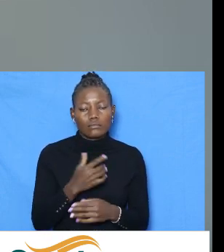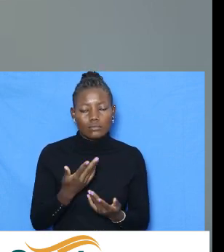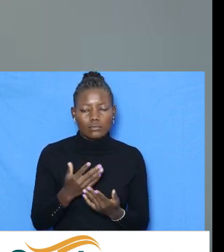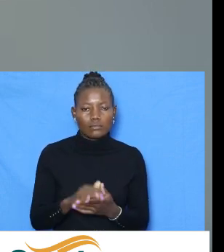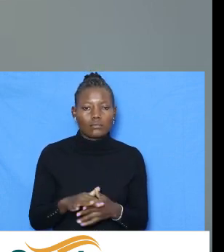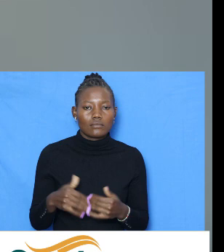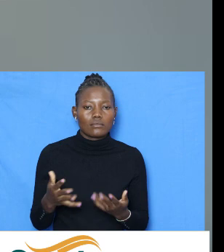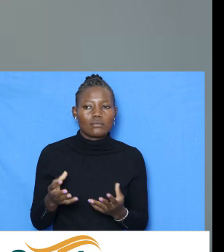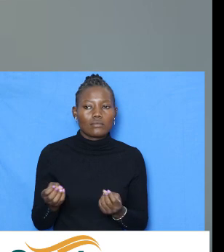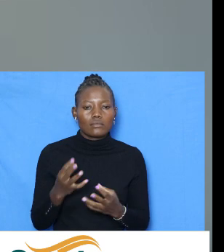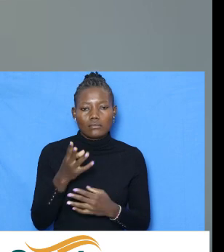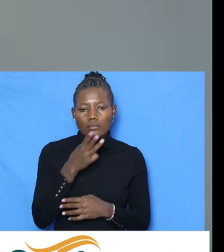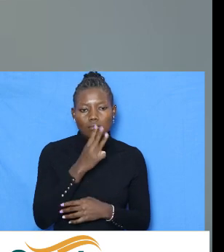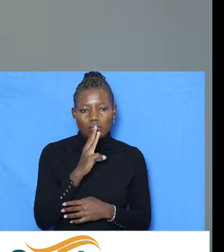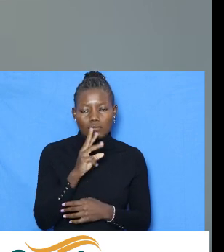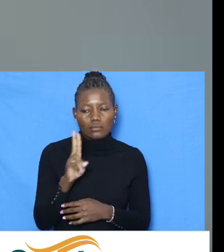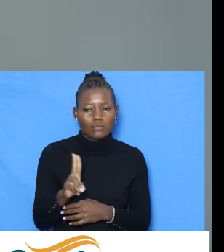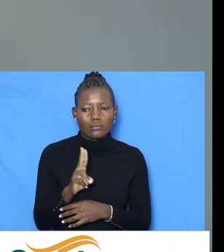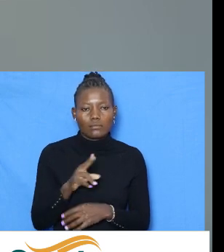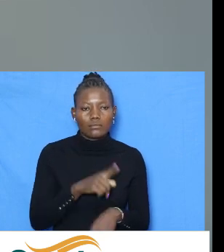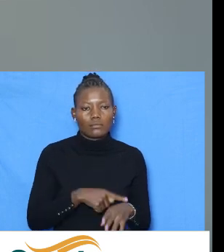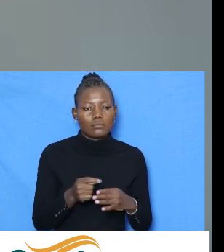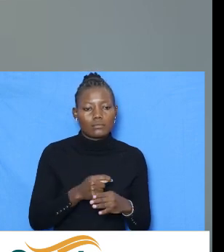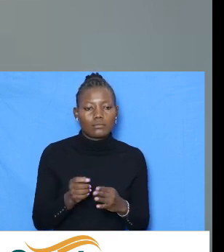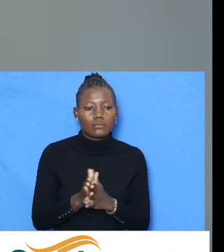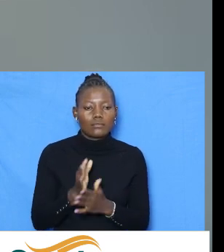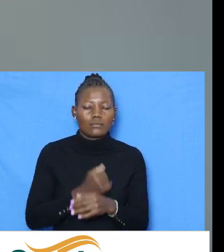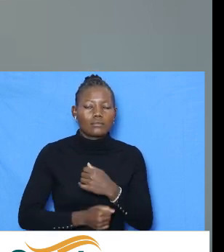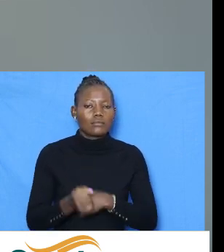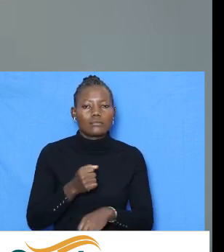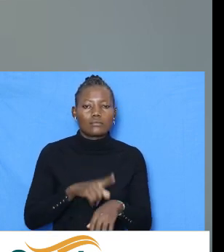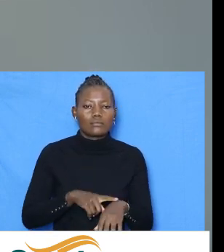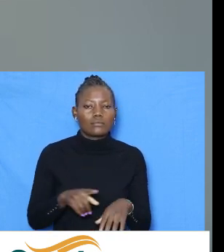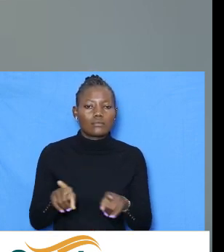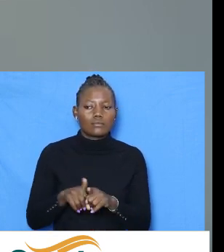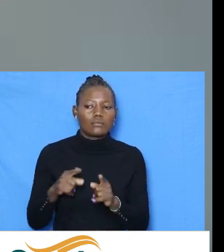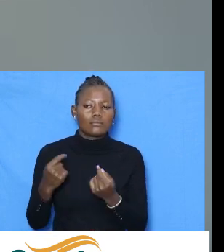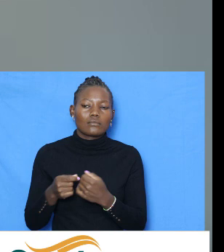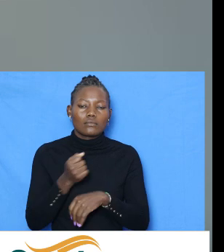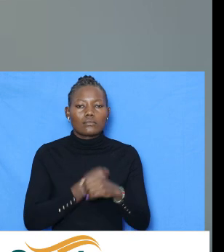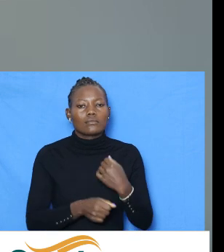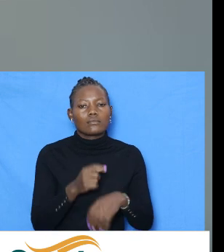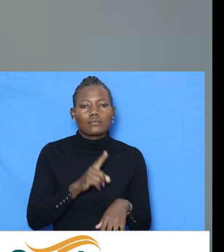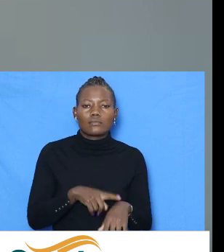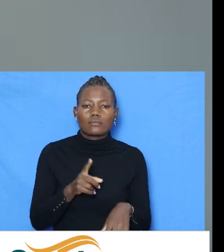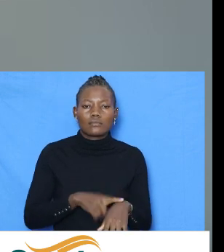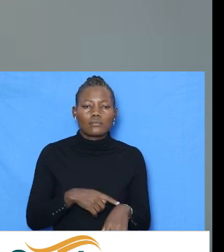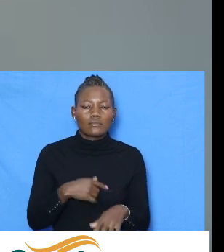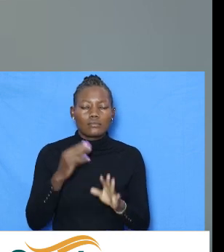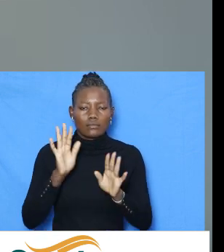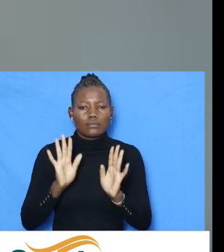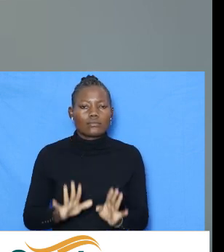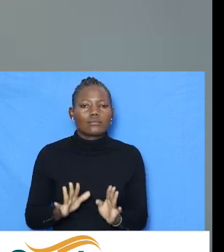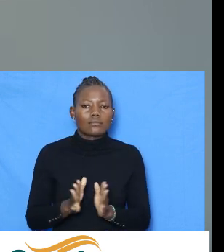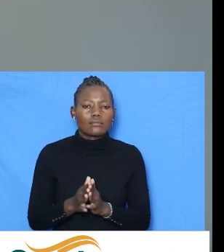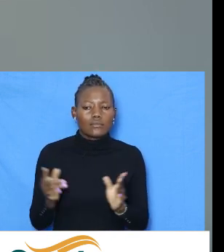how much water that they need to take during training or during an activity. Also, the type of activity, timing. Is